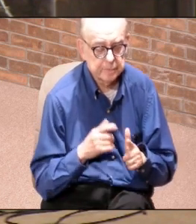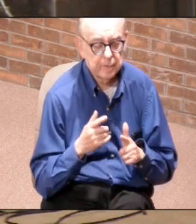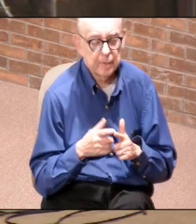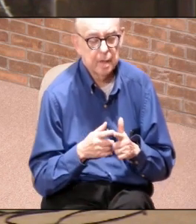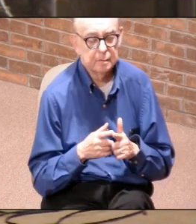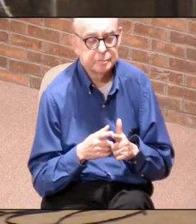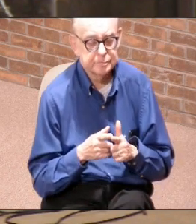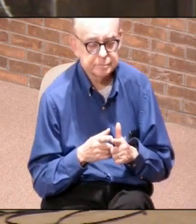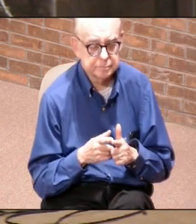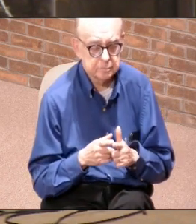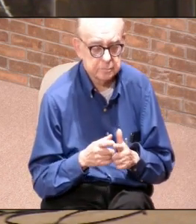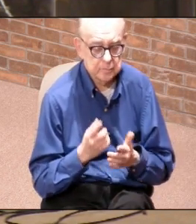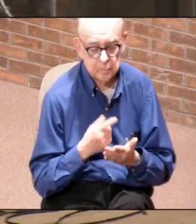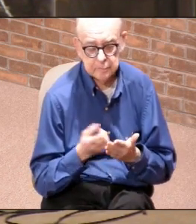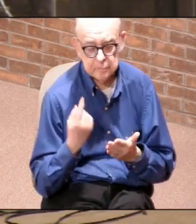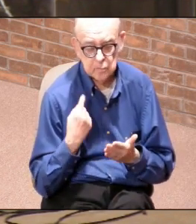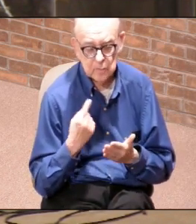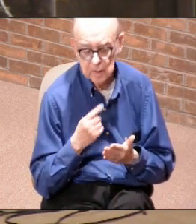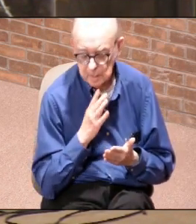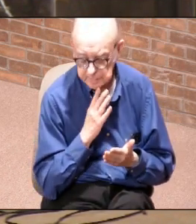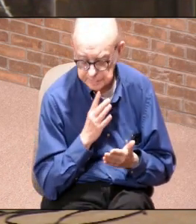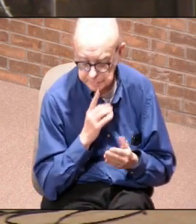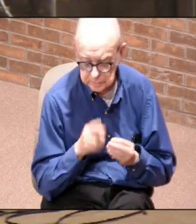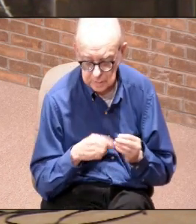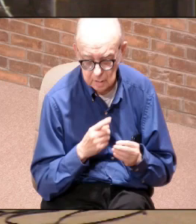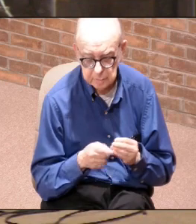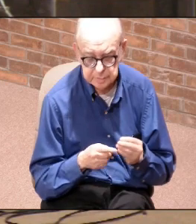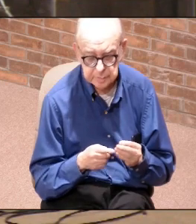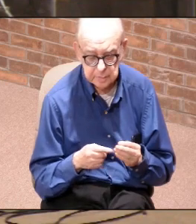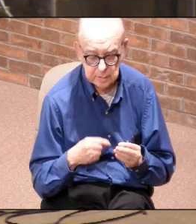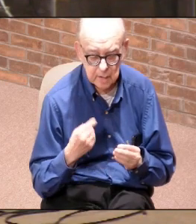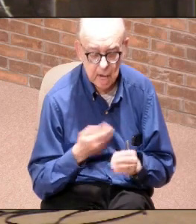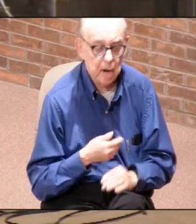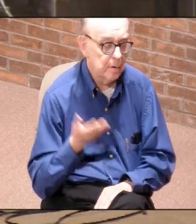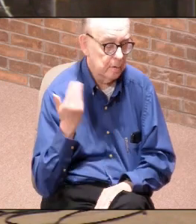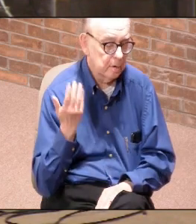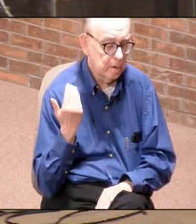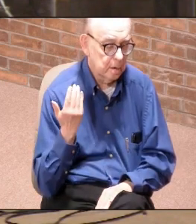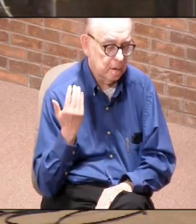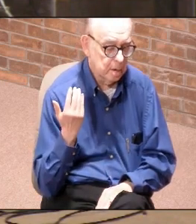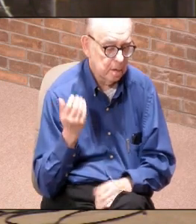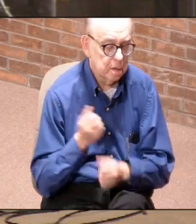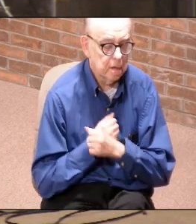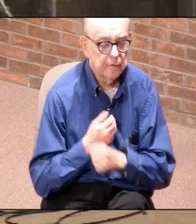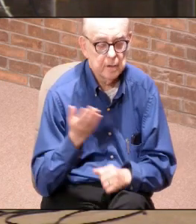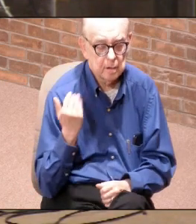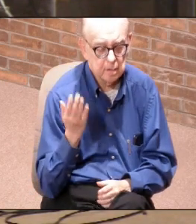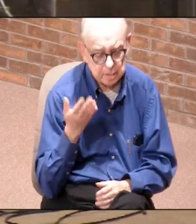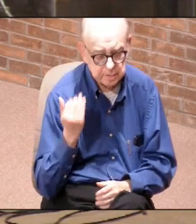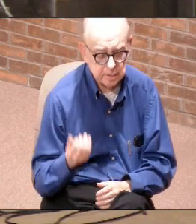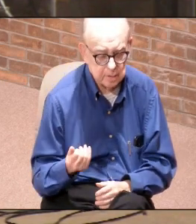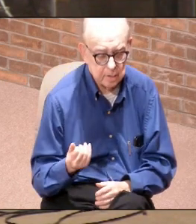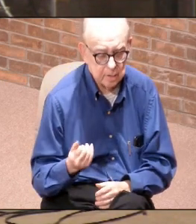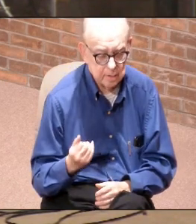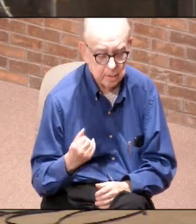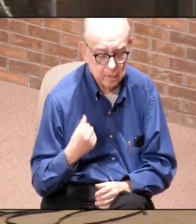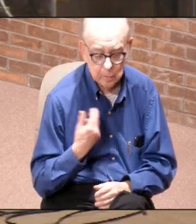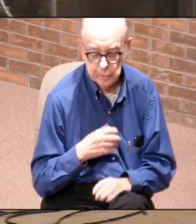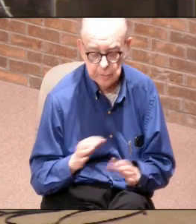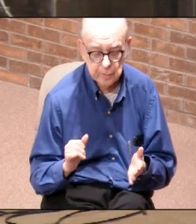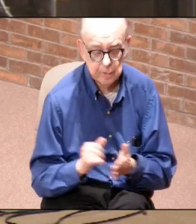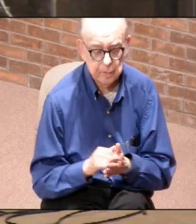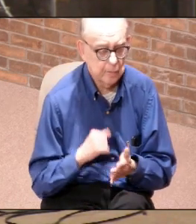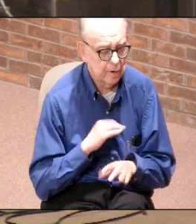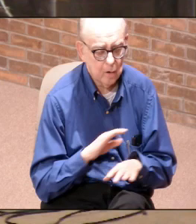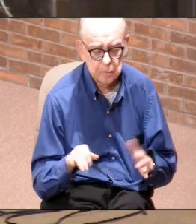Then, last week, we talked about our past and love in the past. Because here's what we do, and